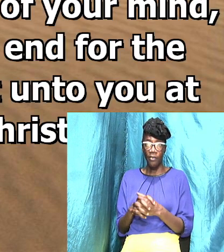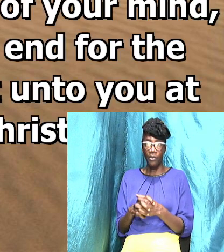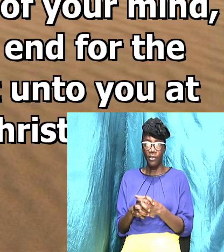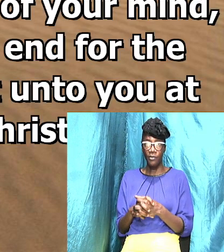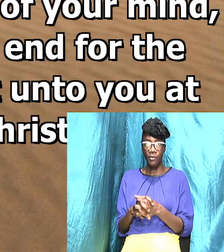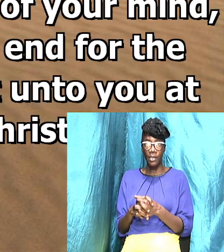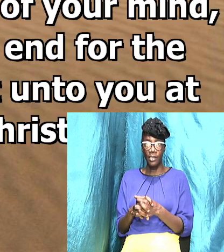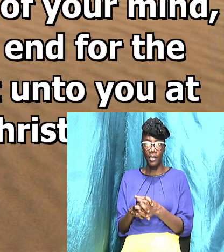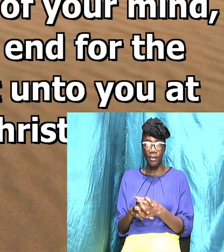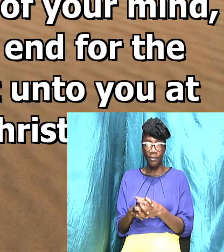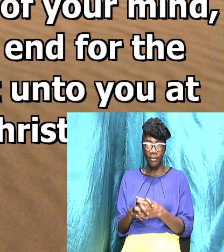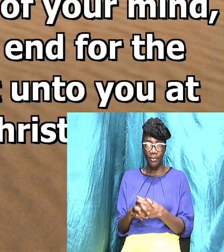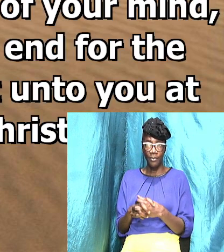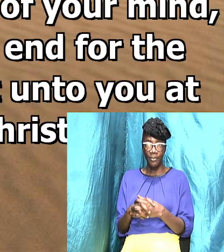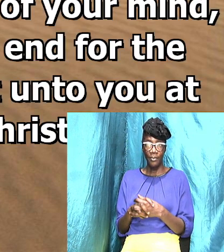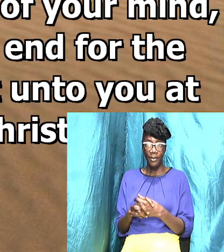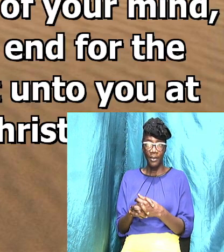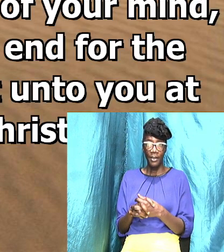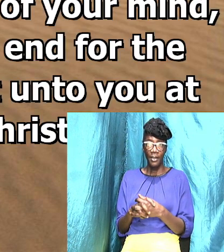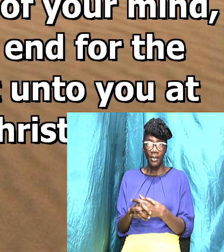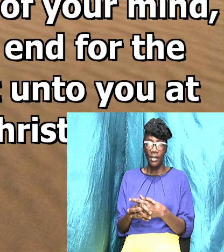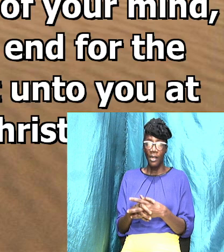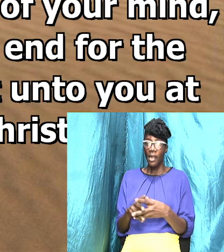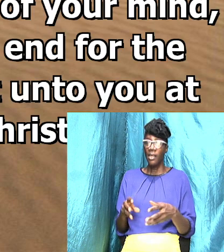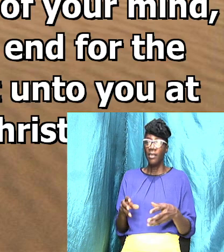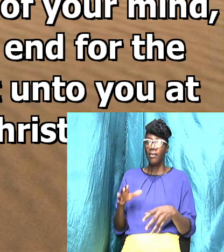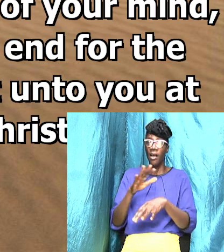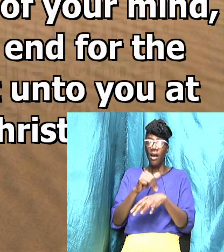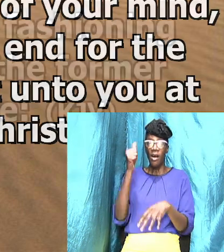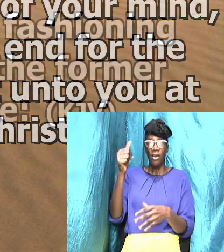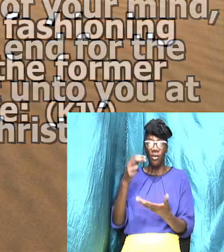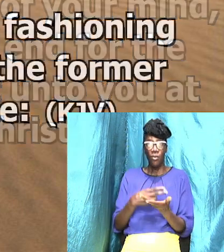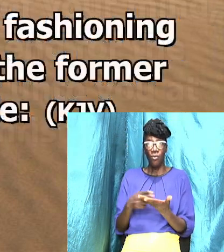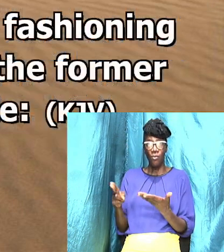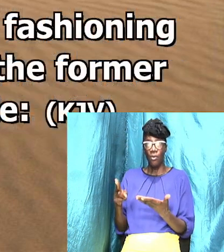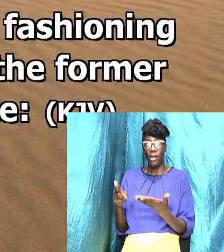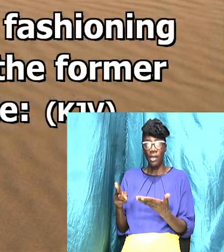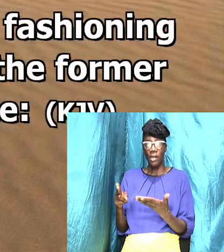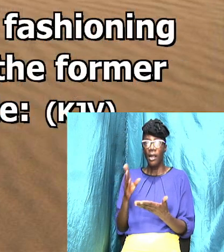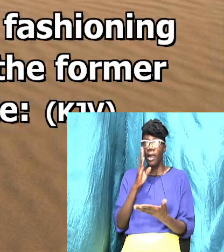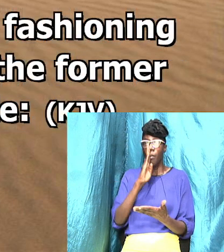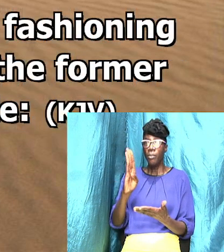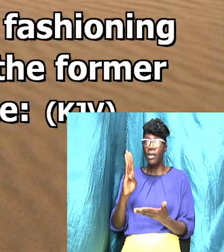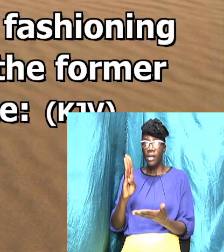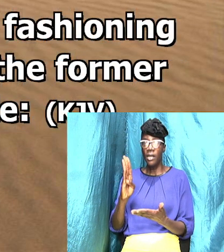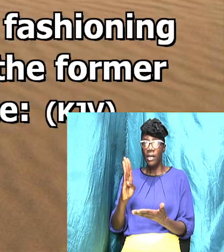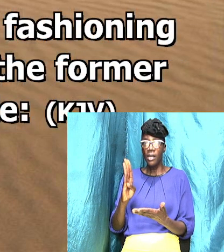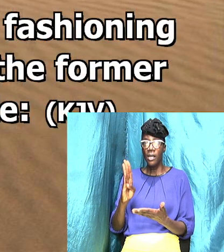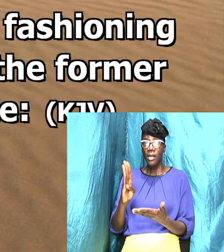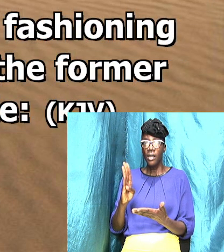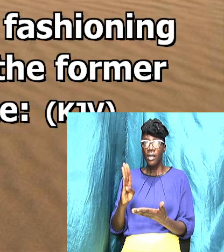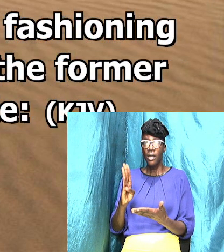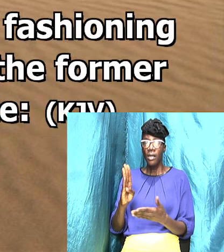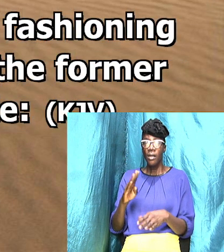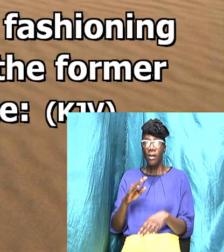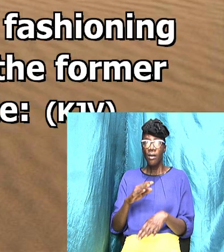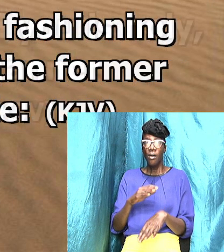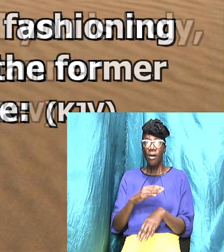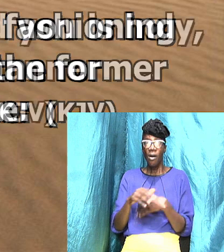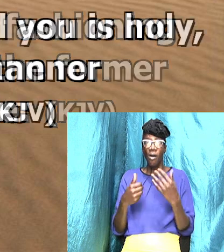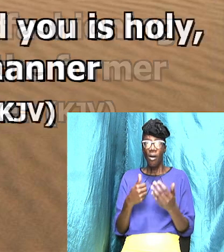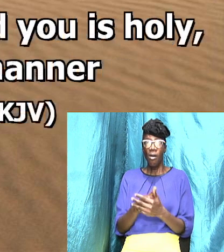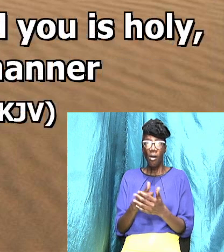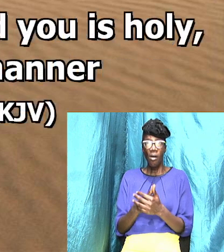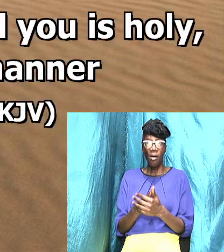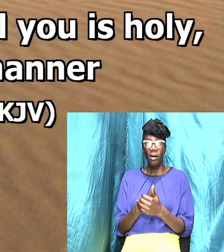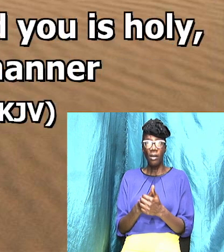But as he which hath called you is holy, so be ye holy in all manner of